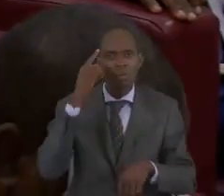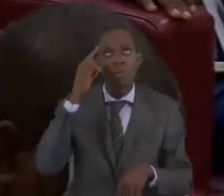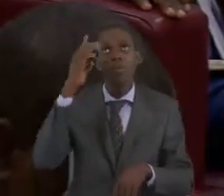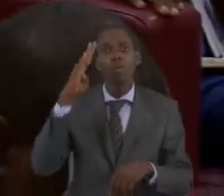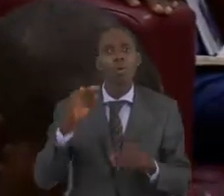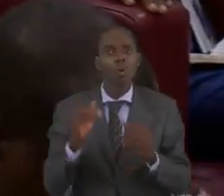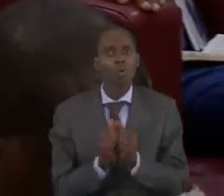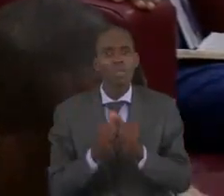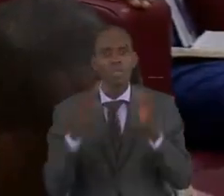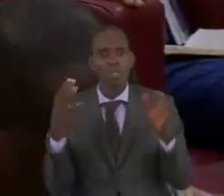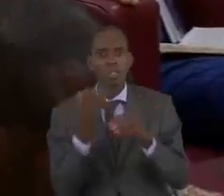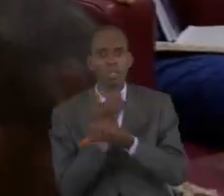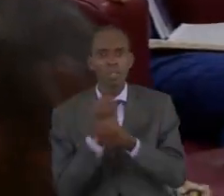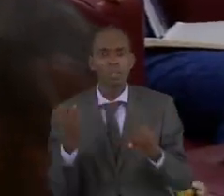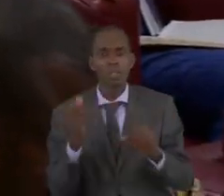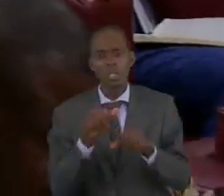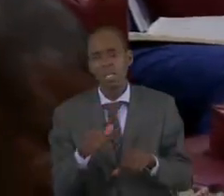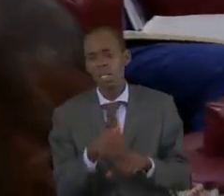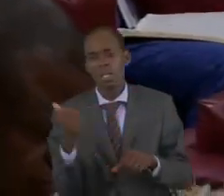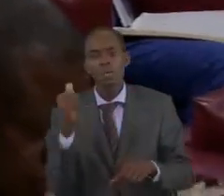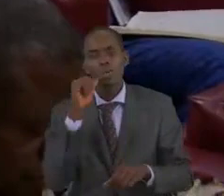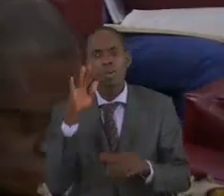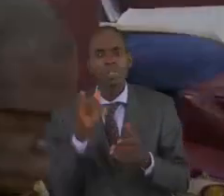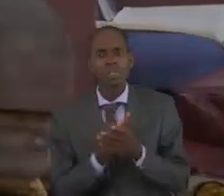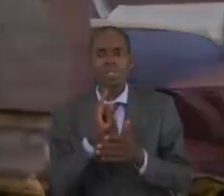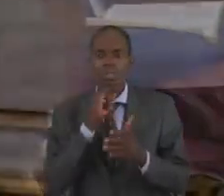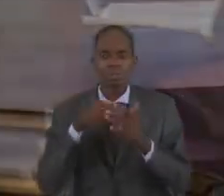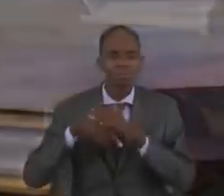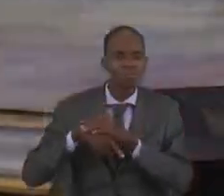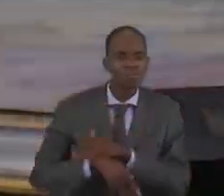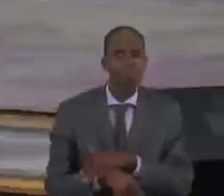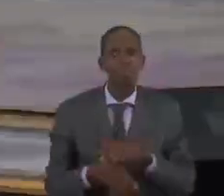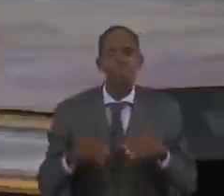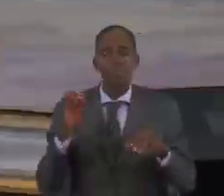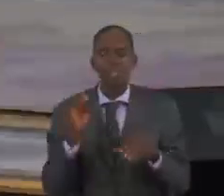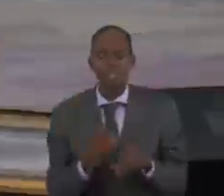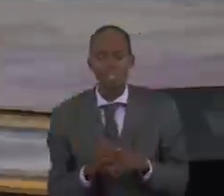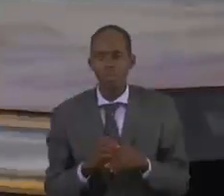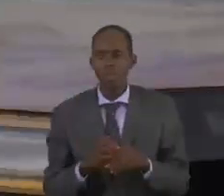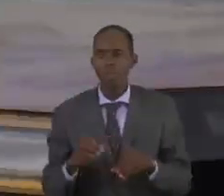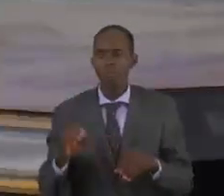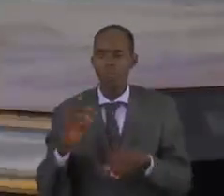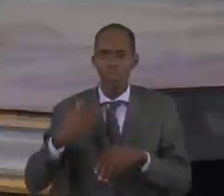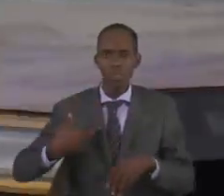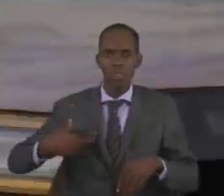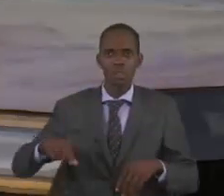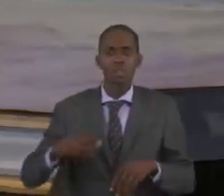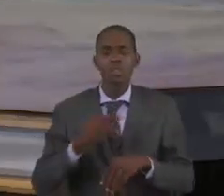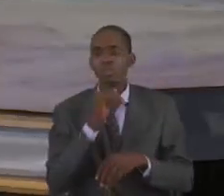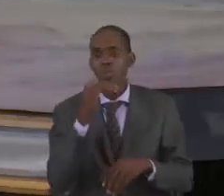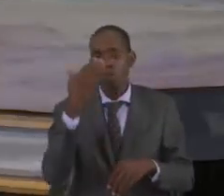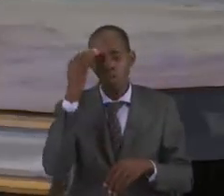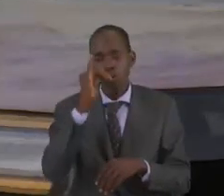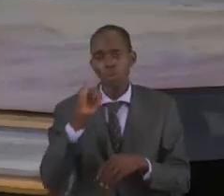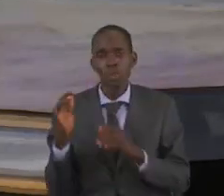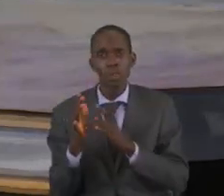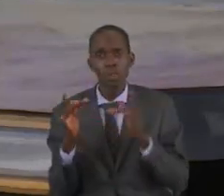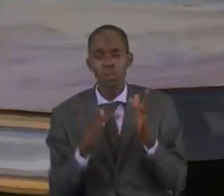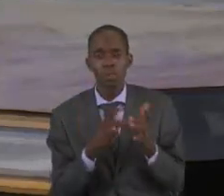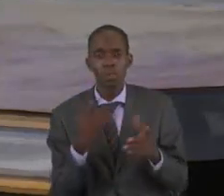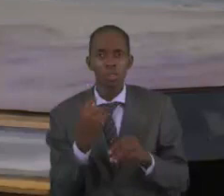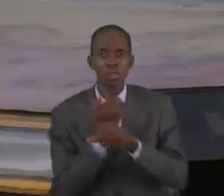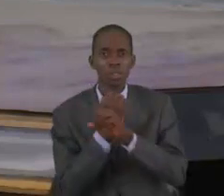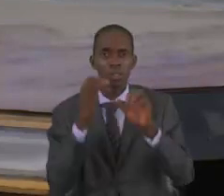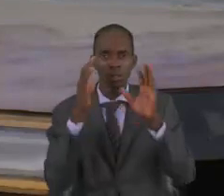salvation. Any woman who has been so deep and entrenched in religion and yet not knowing Jesus the